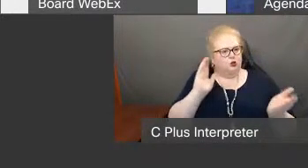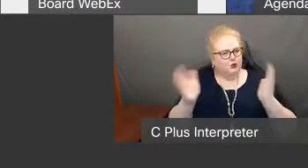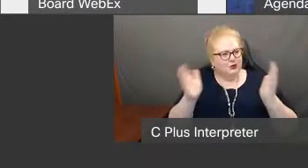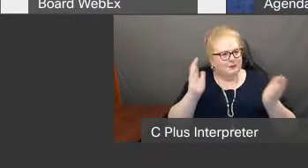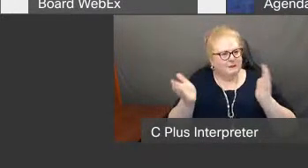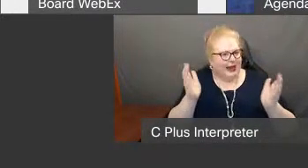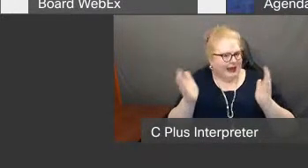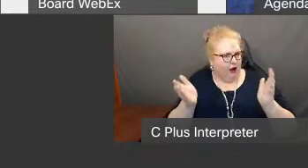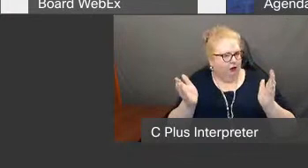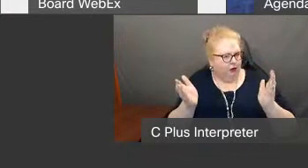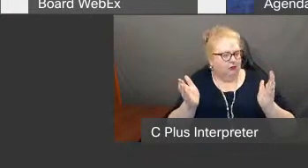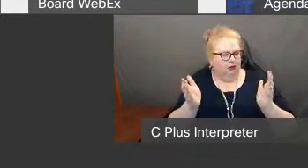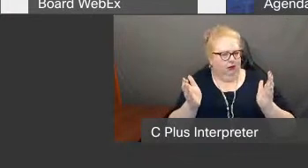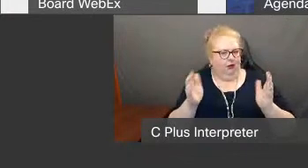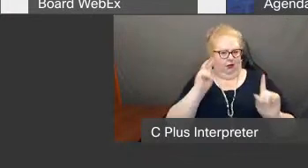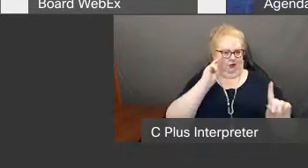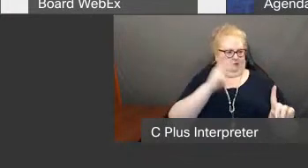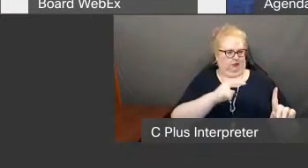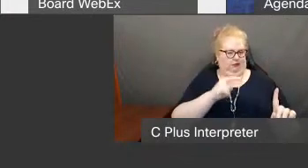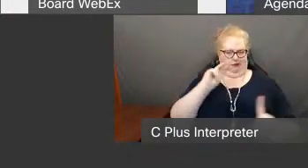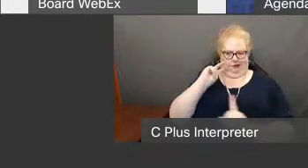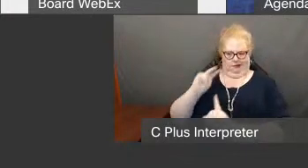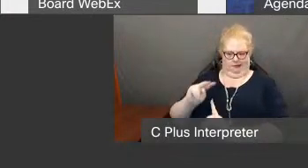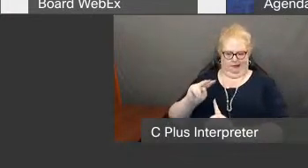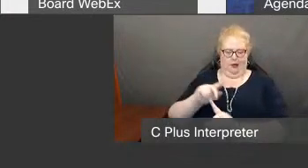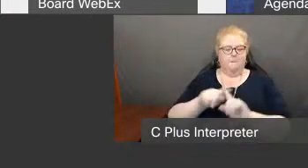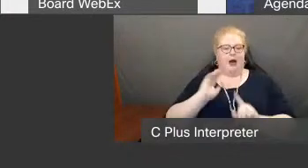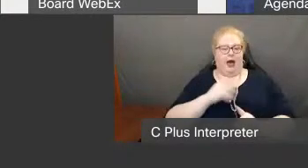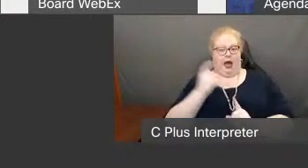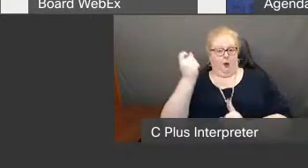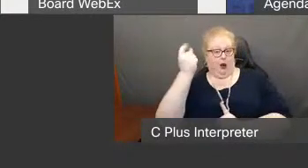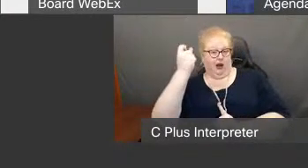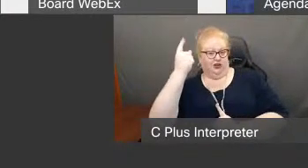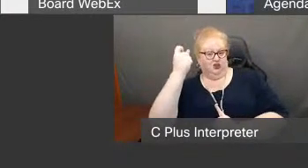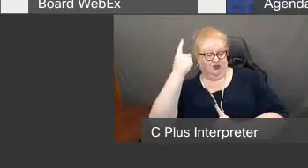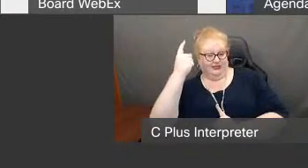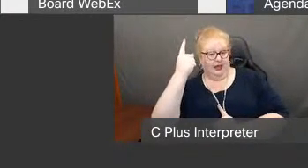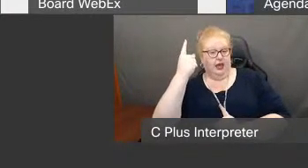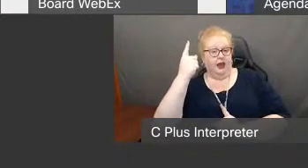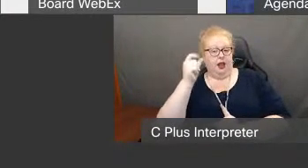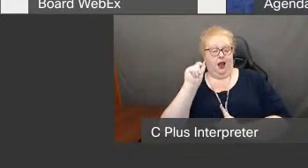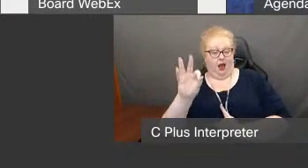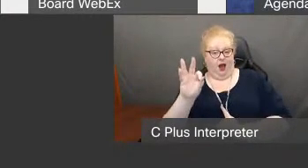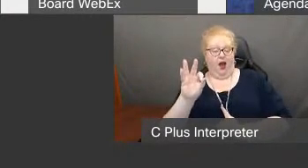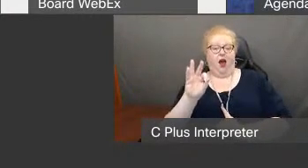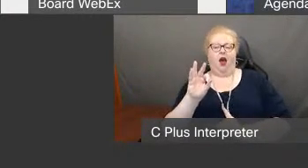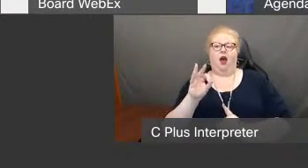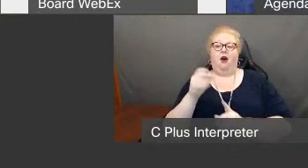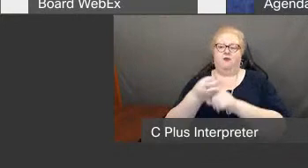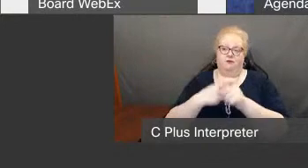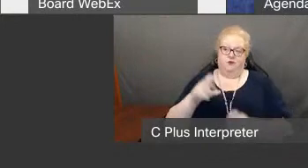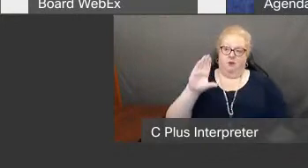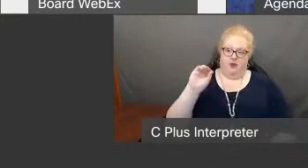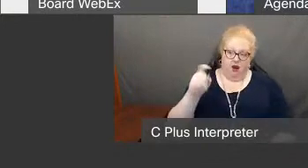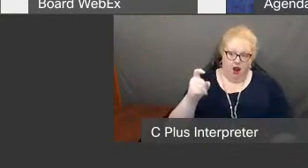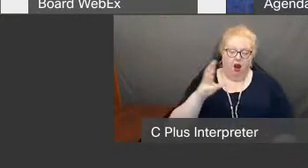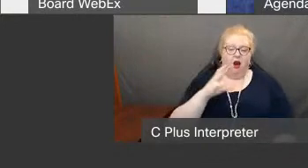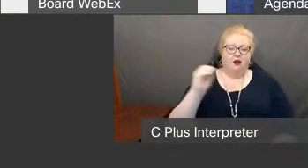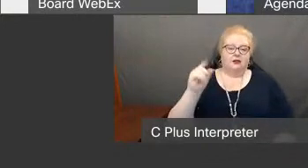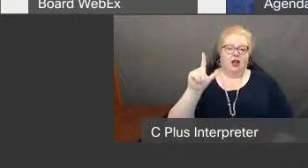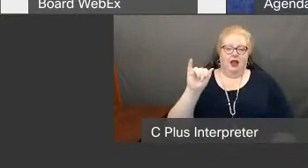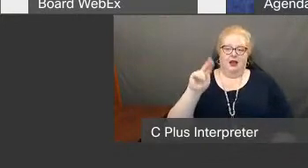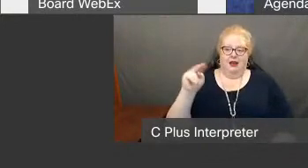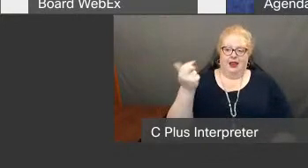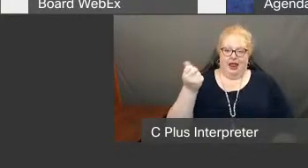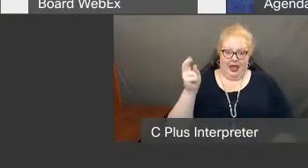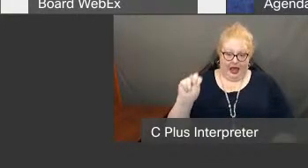standpoint. But based on the understanding that we have and visiting with both Director Cox and Director Linehan, is